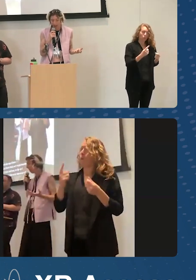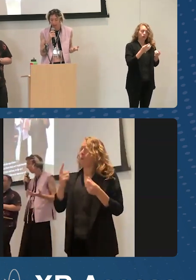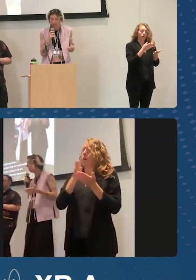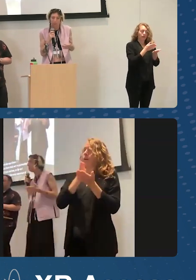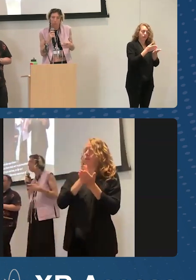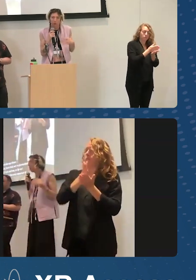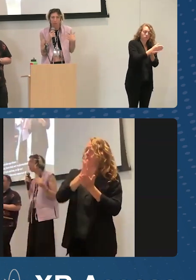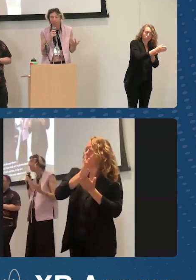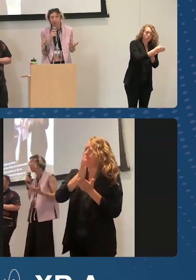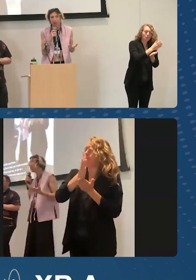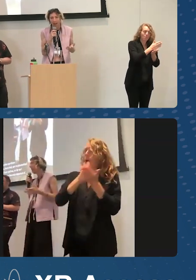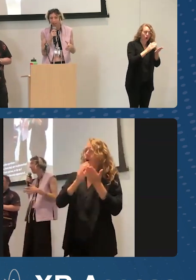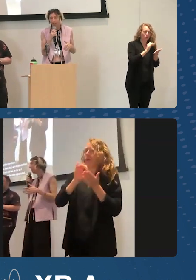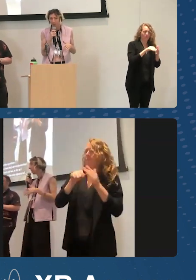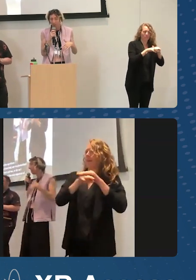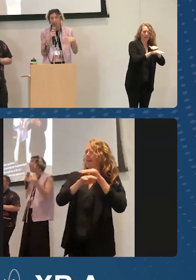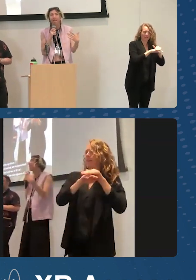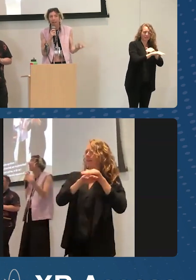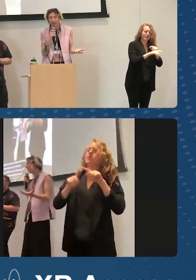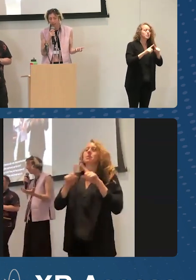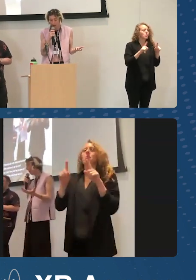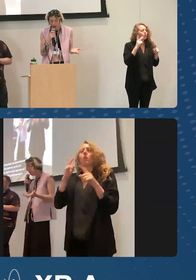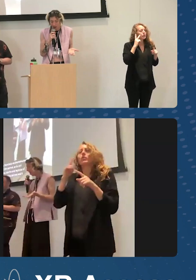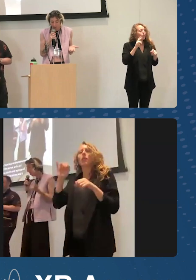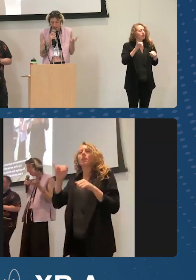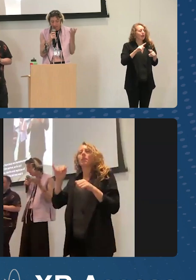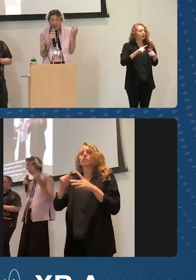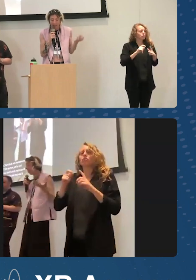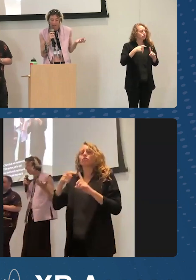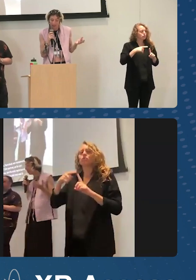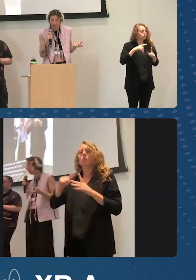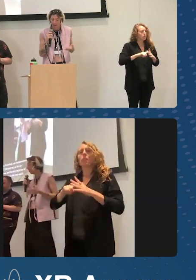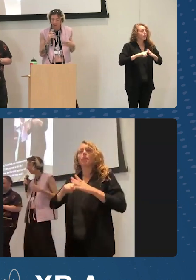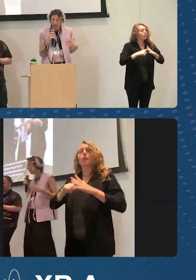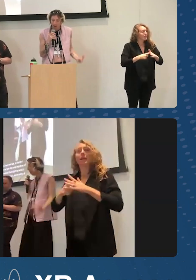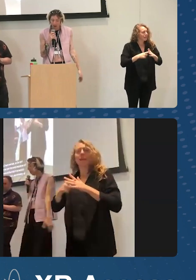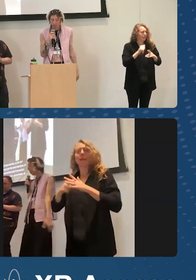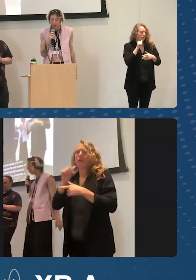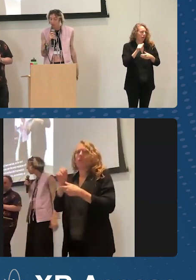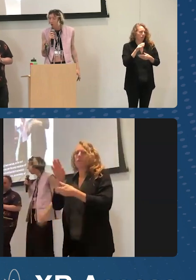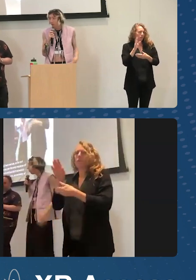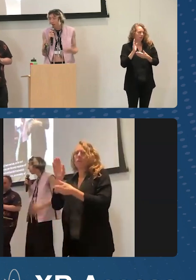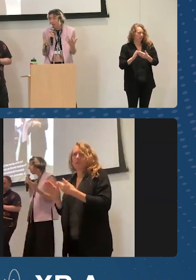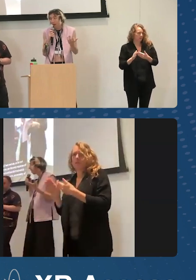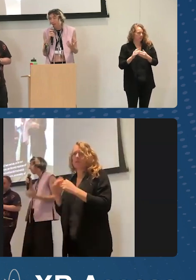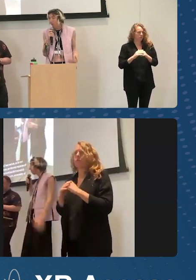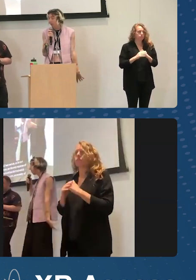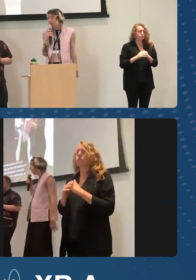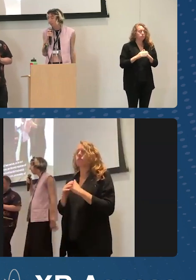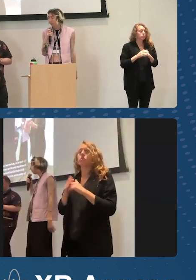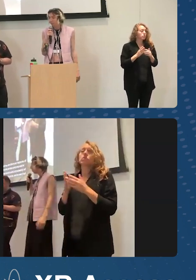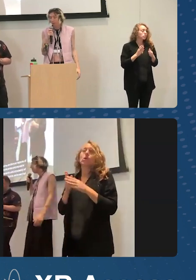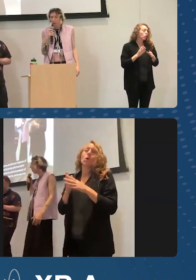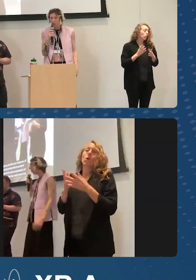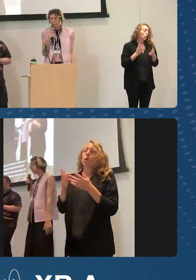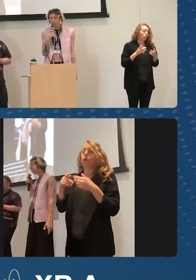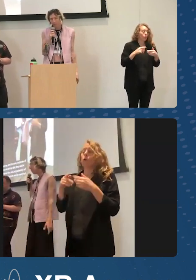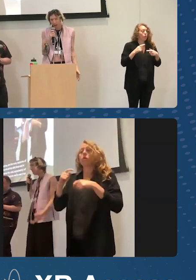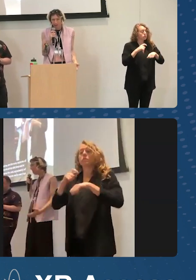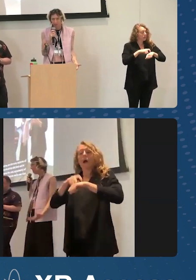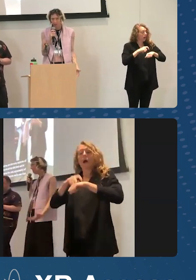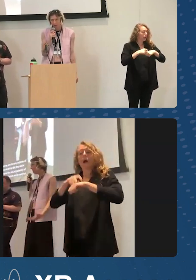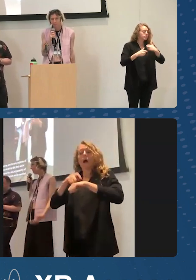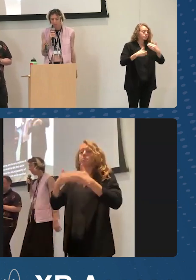access, but we really saw that as a beginning, not the end. And so over time, Andy's been a